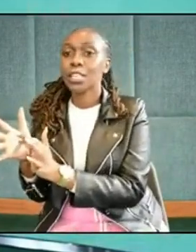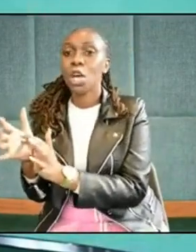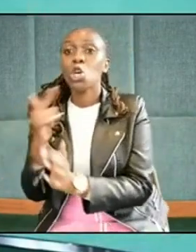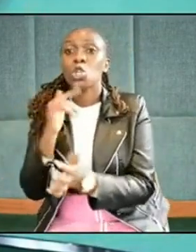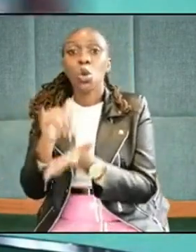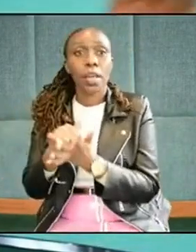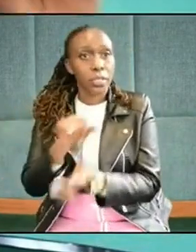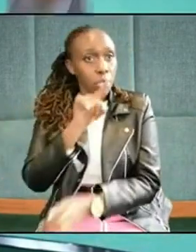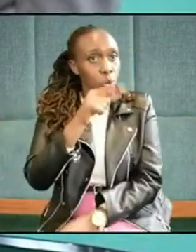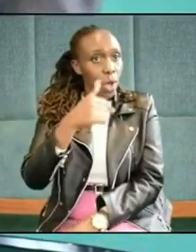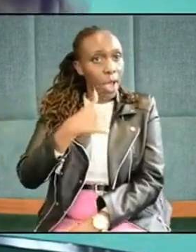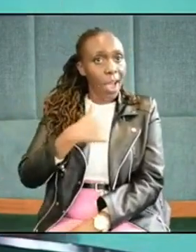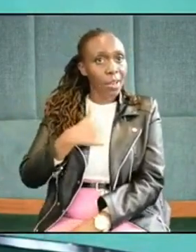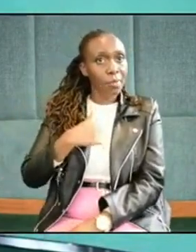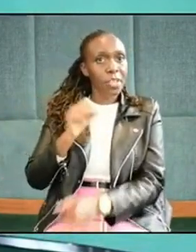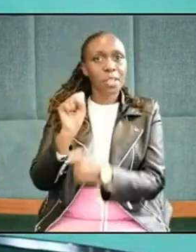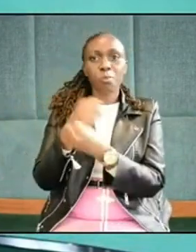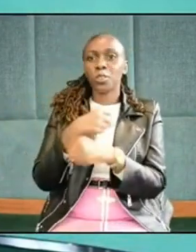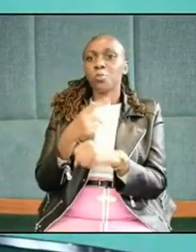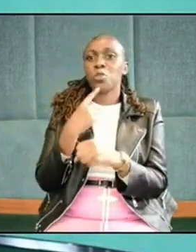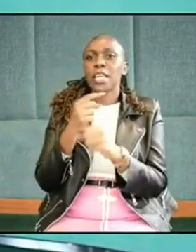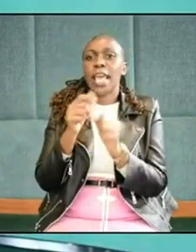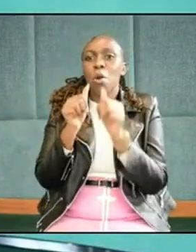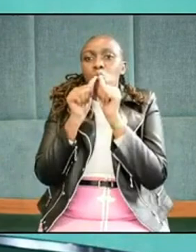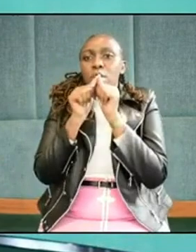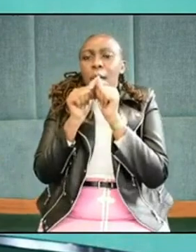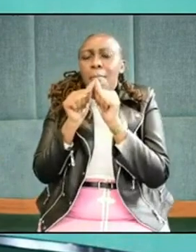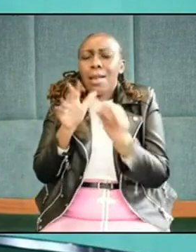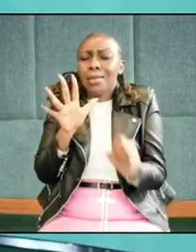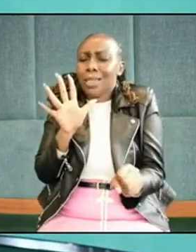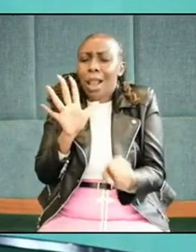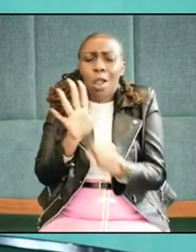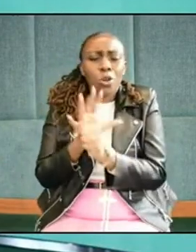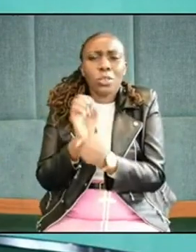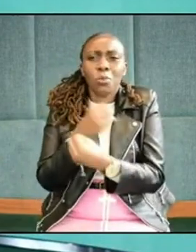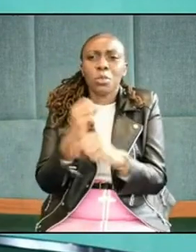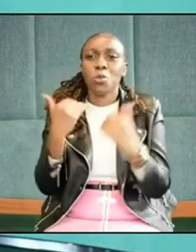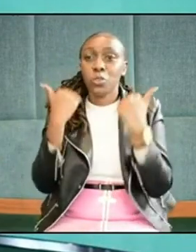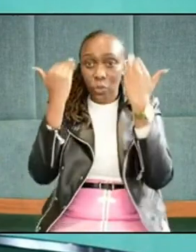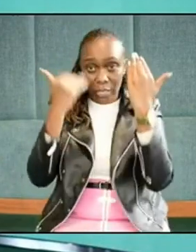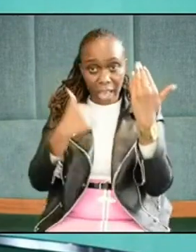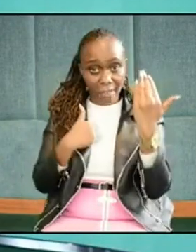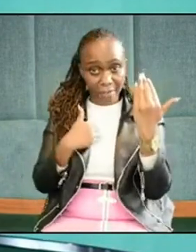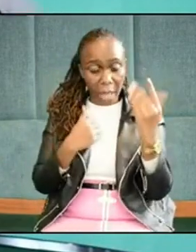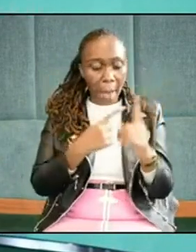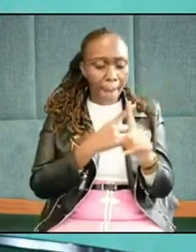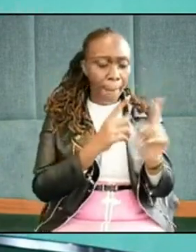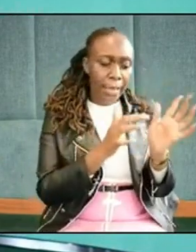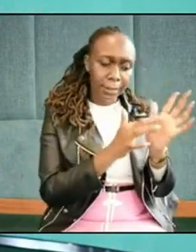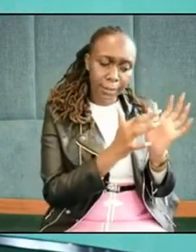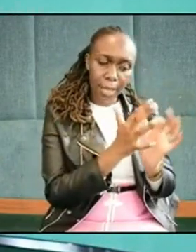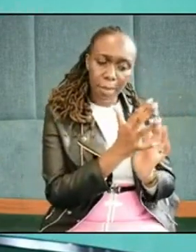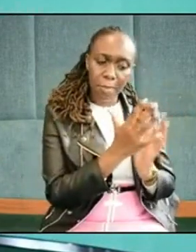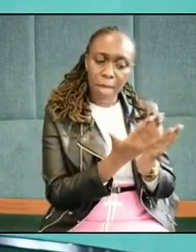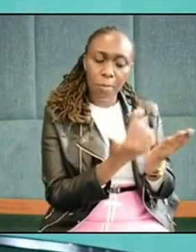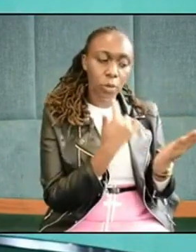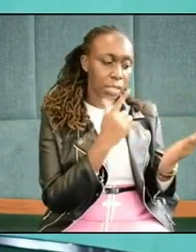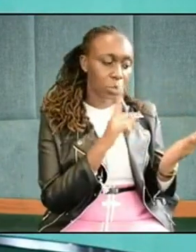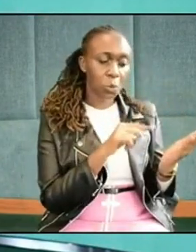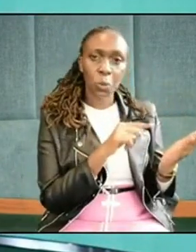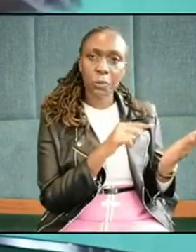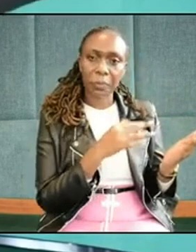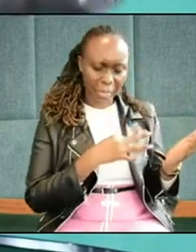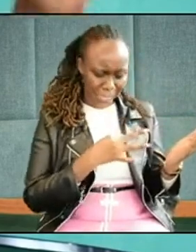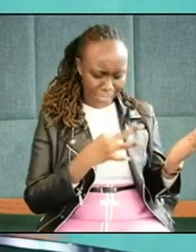today could not say, I'm too blessed to be stressed. But the Bible tells me the Spirit drove